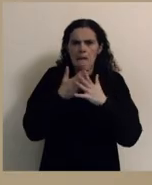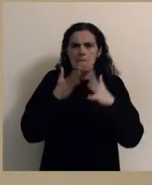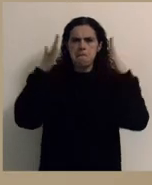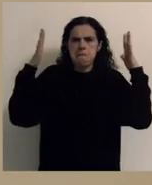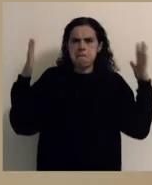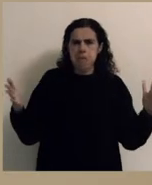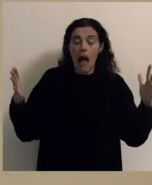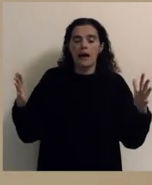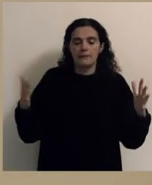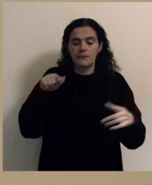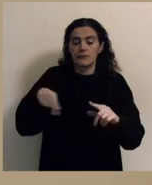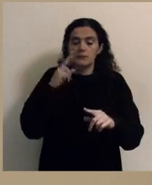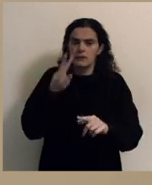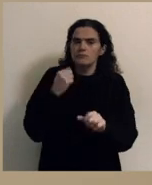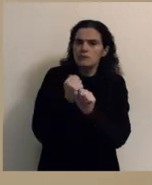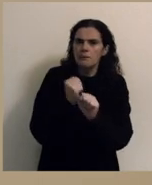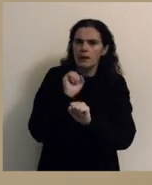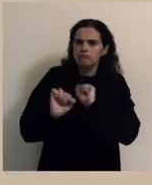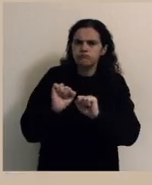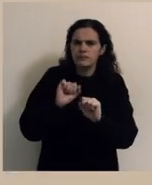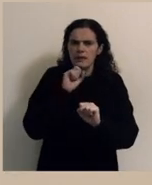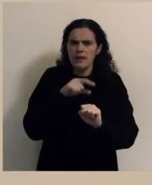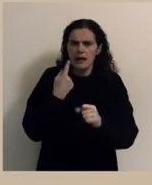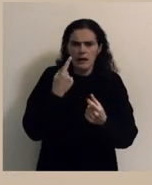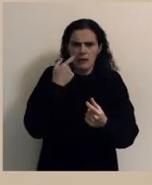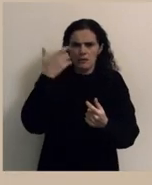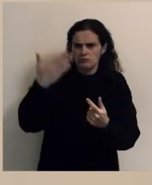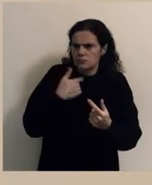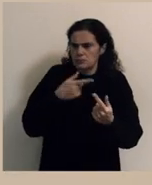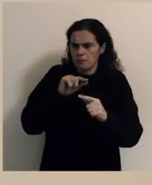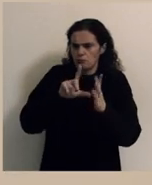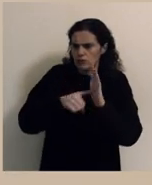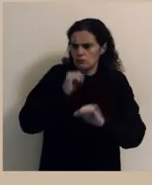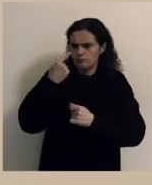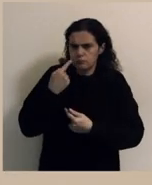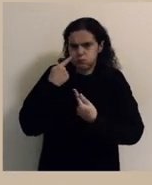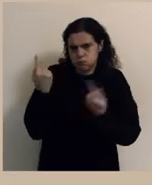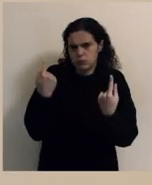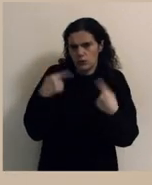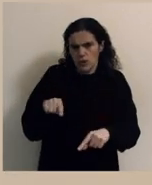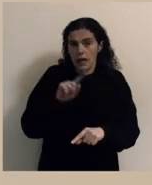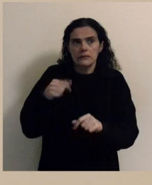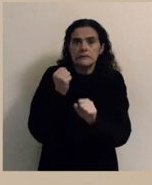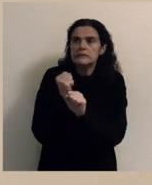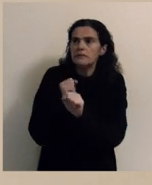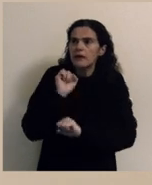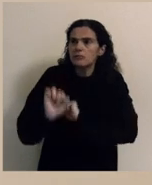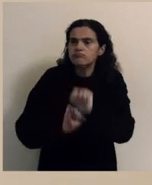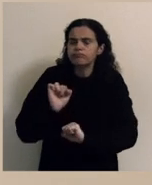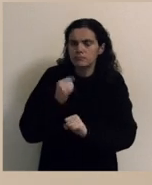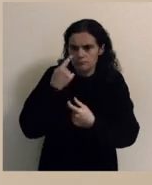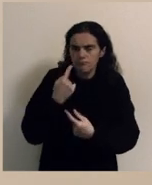scale. And as he was working on these very large public murals and public projects, his painting